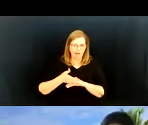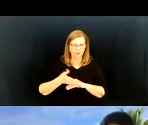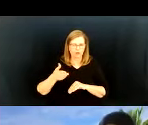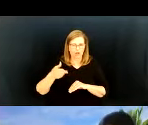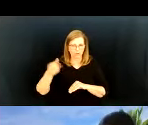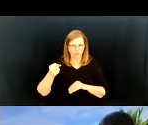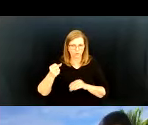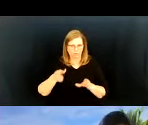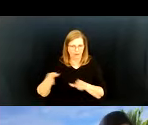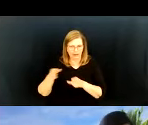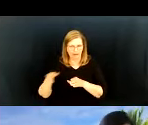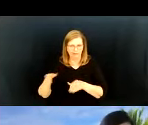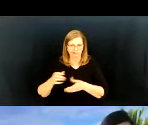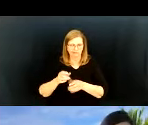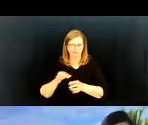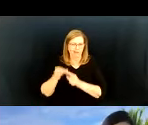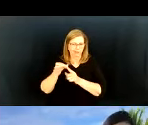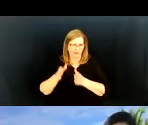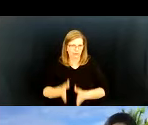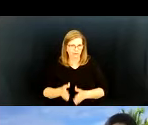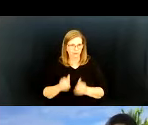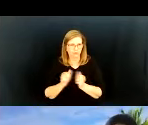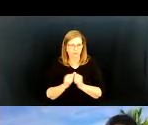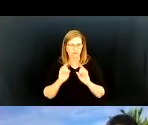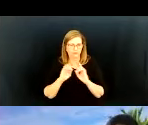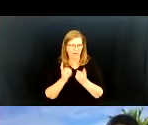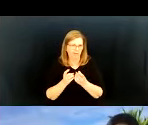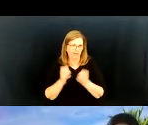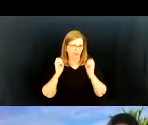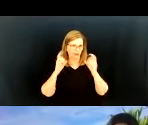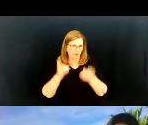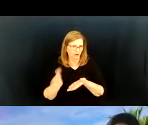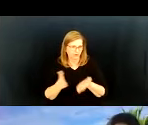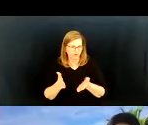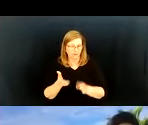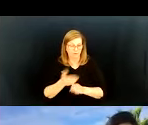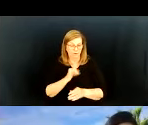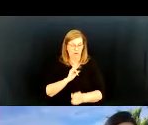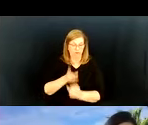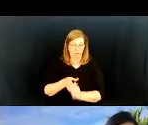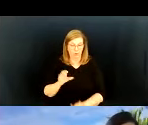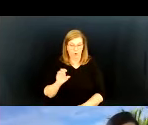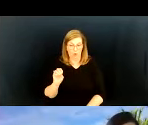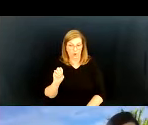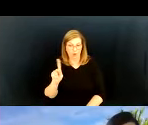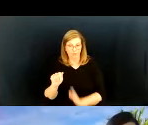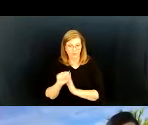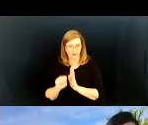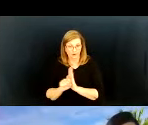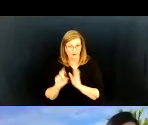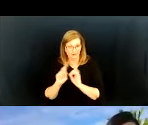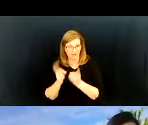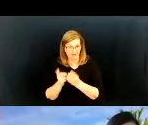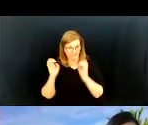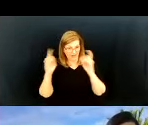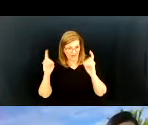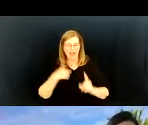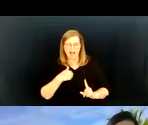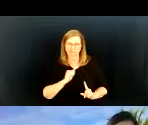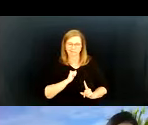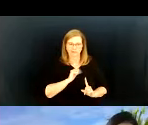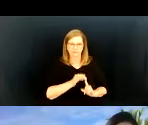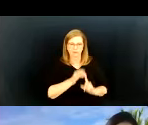of Education Special Education Services. And prior to coming to OSDE, I was a special education teacher.